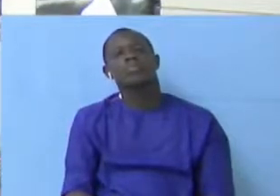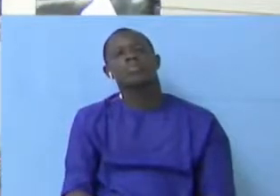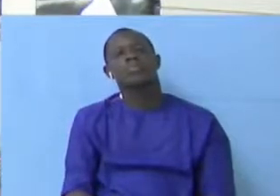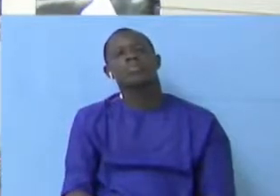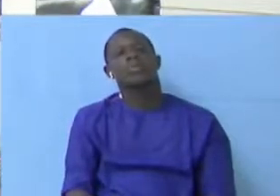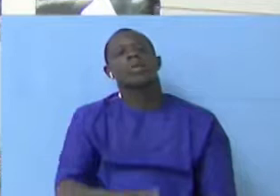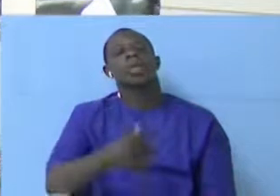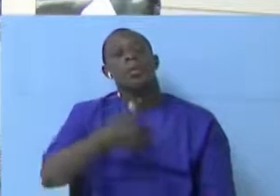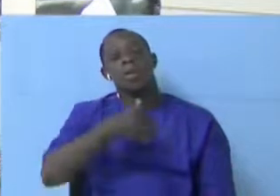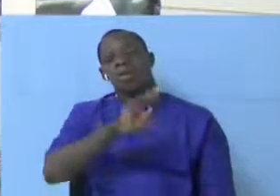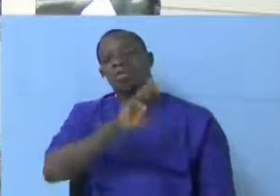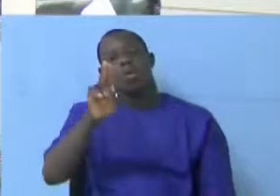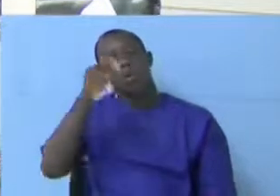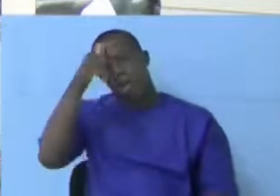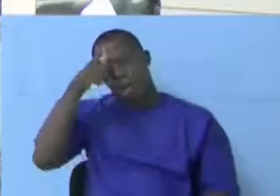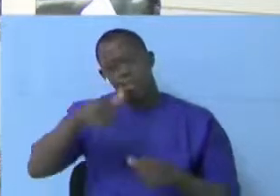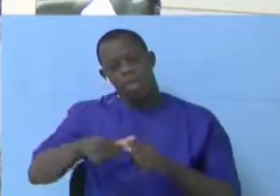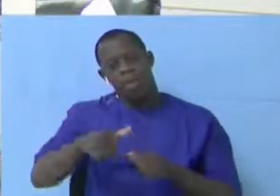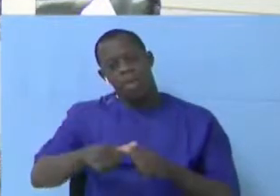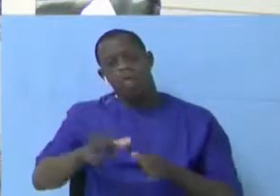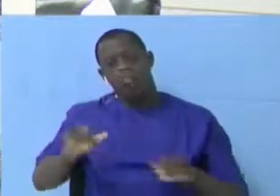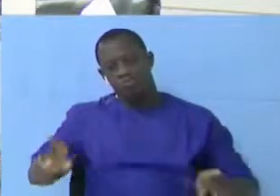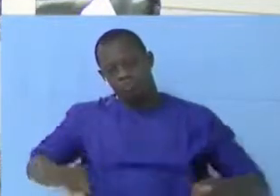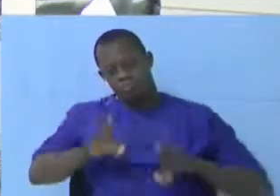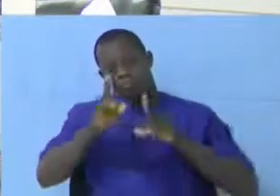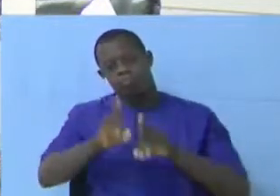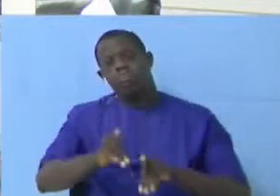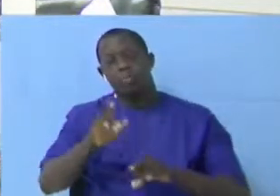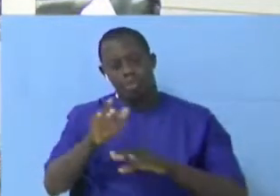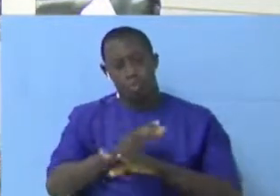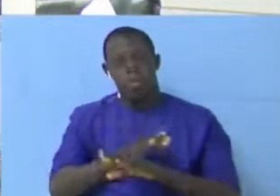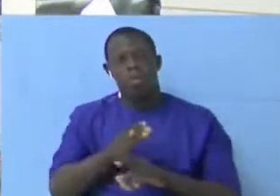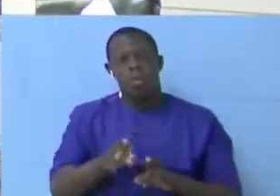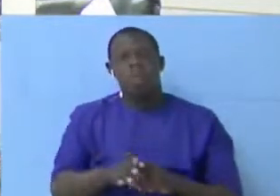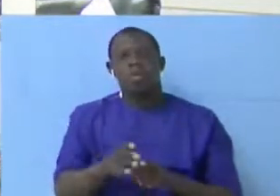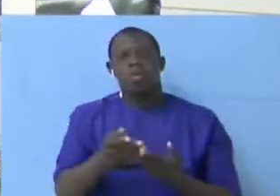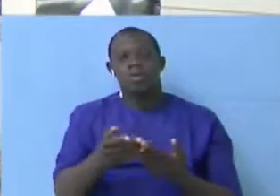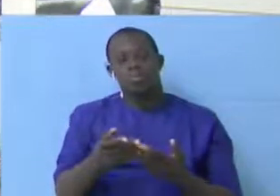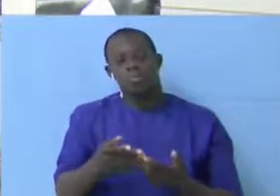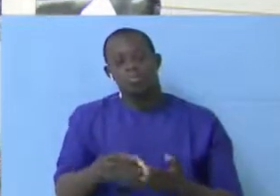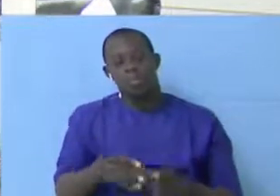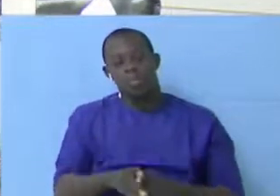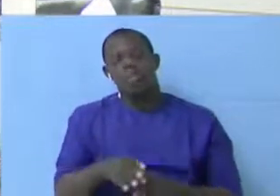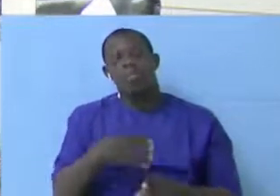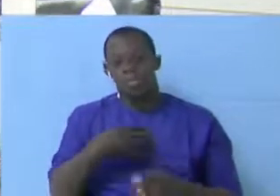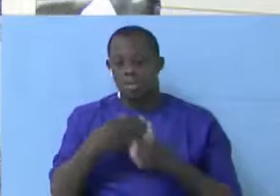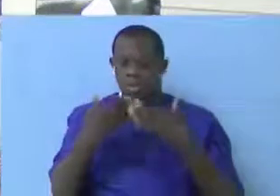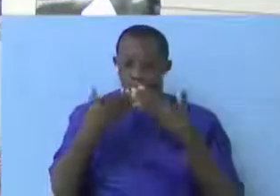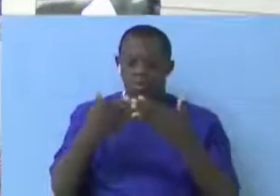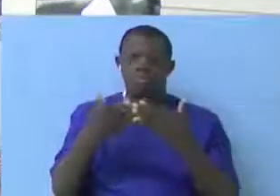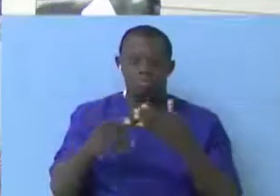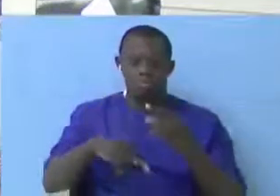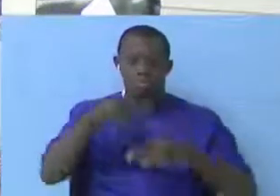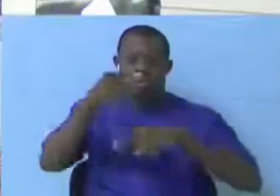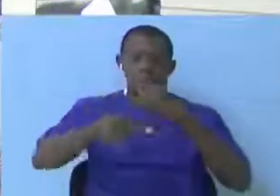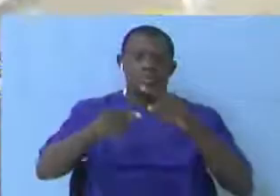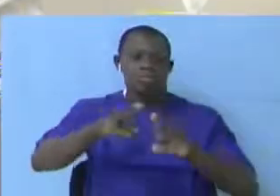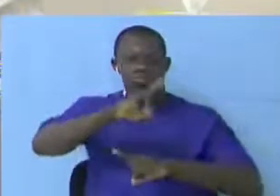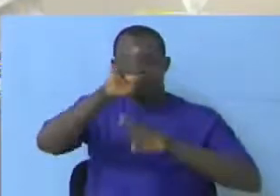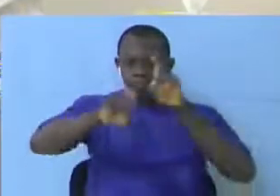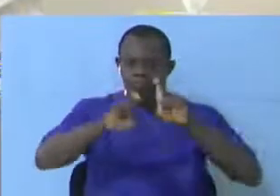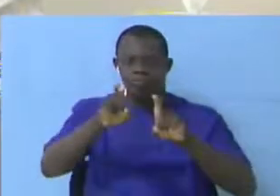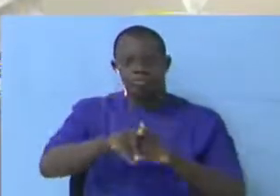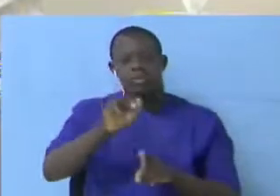in the distribution. With your background in NIA, I just want you to tell us. Yeah, I'm coming to the next question. Okay, fine. So the next